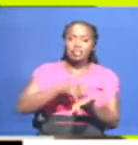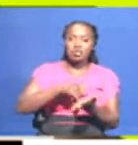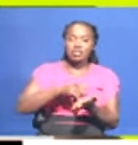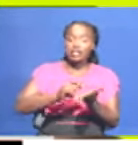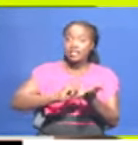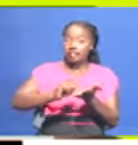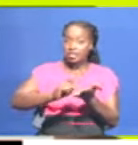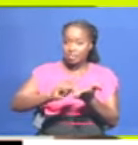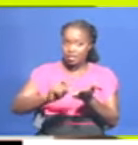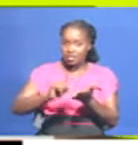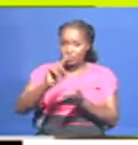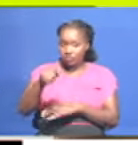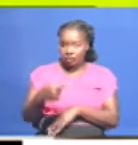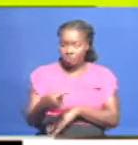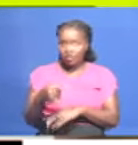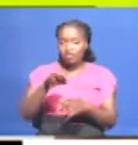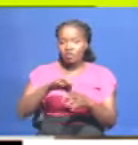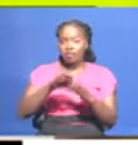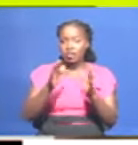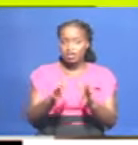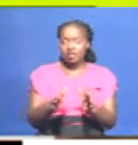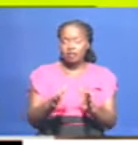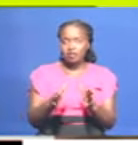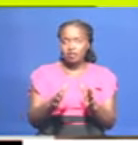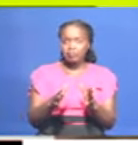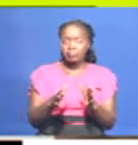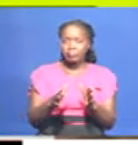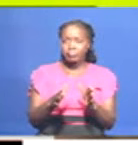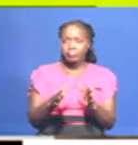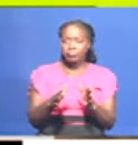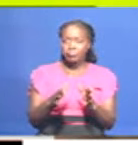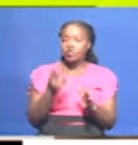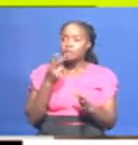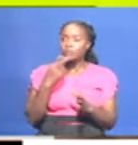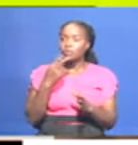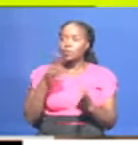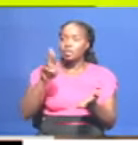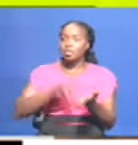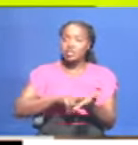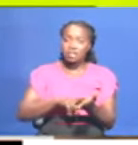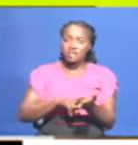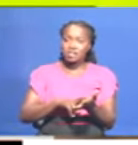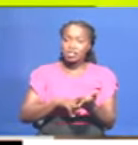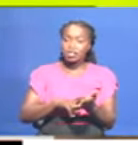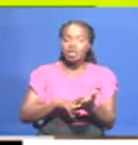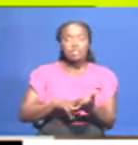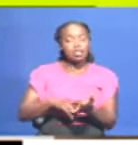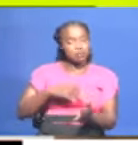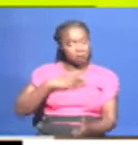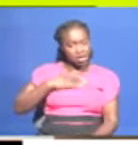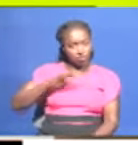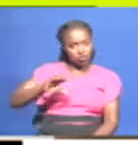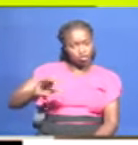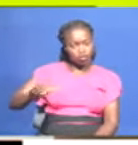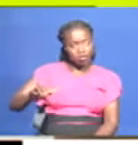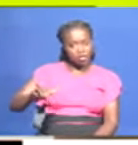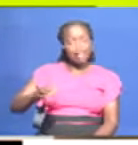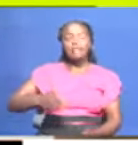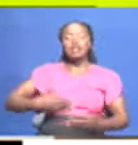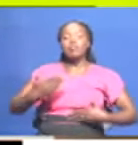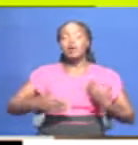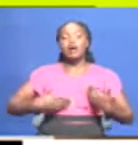of 1,000 voters who are registered voters in my constituency. I am glad